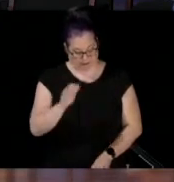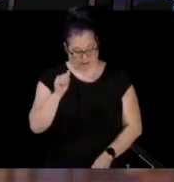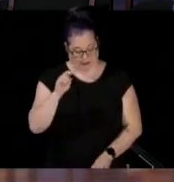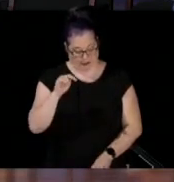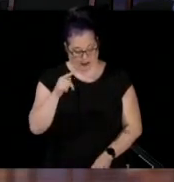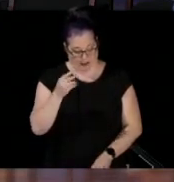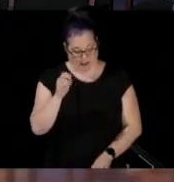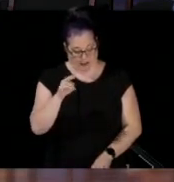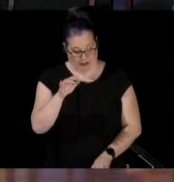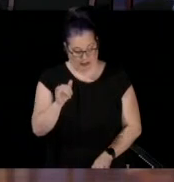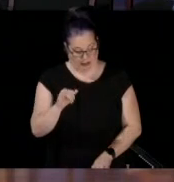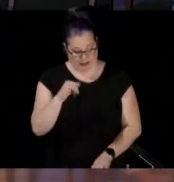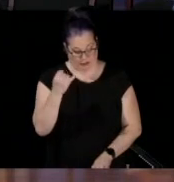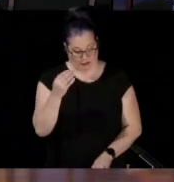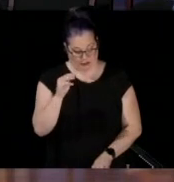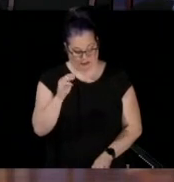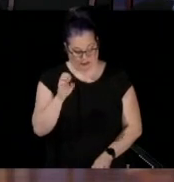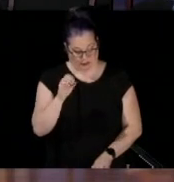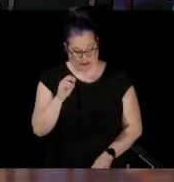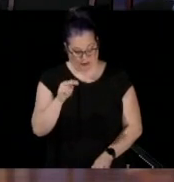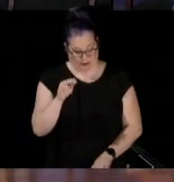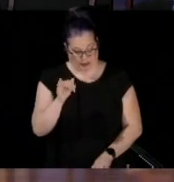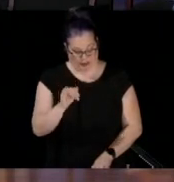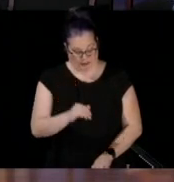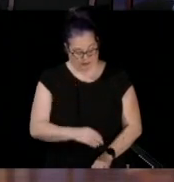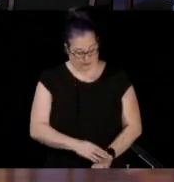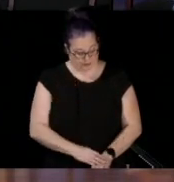Anthony Joseph Mione.